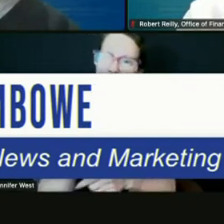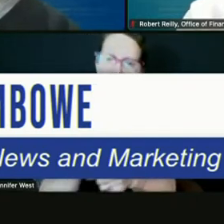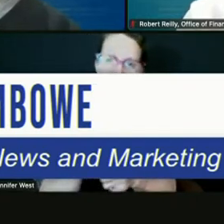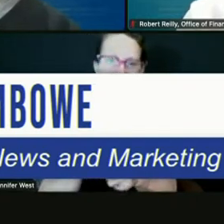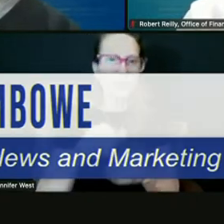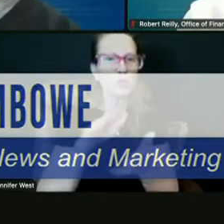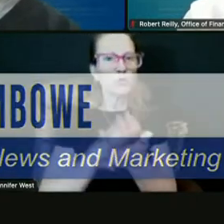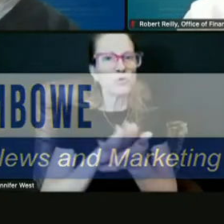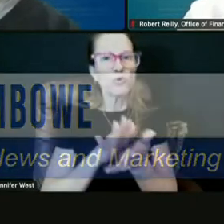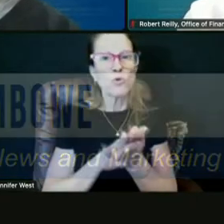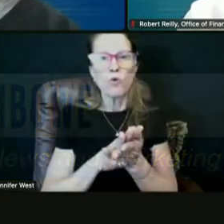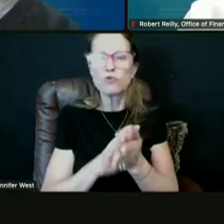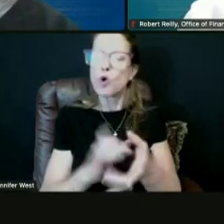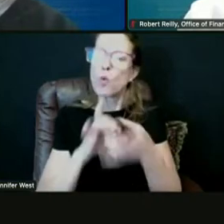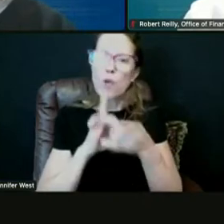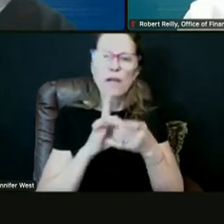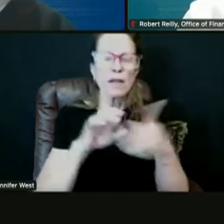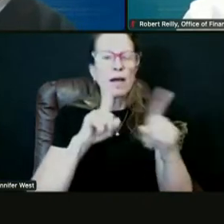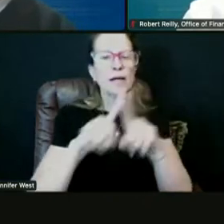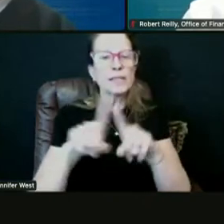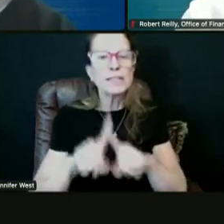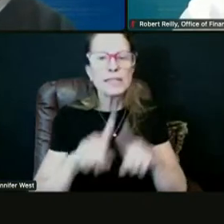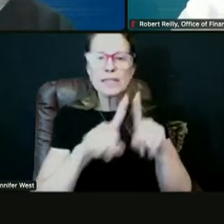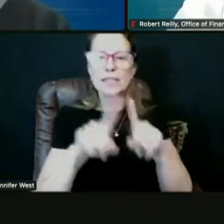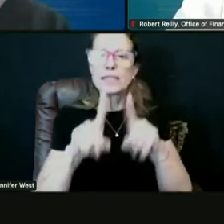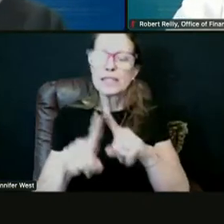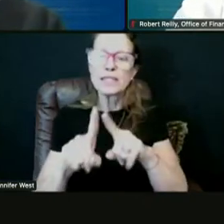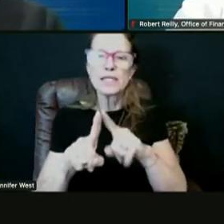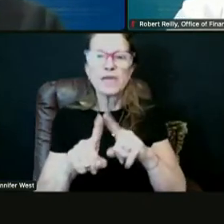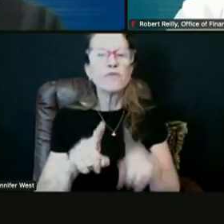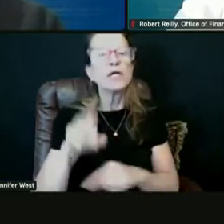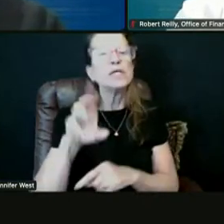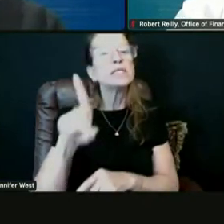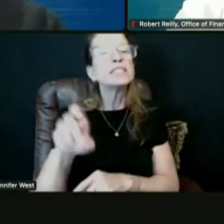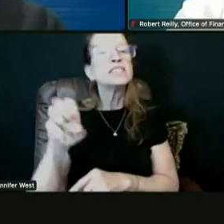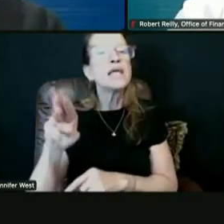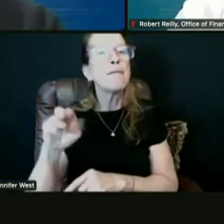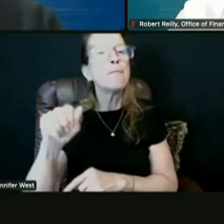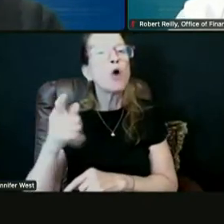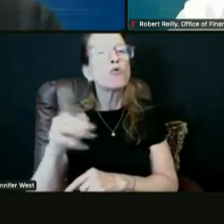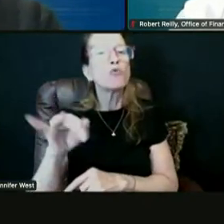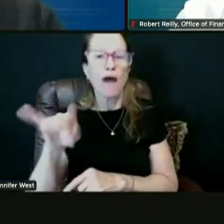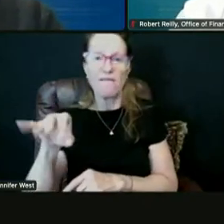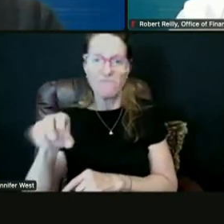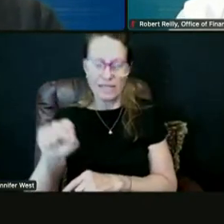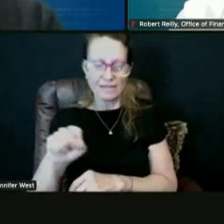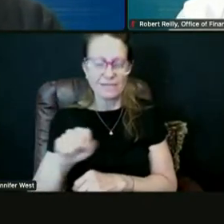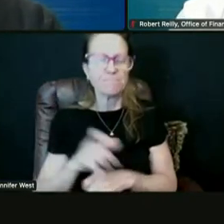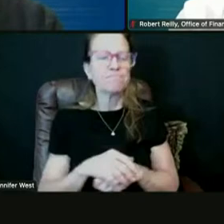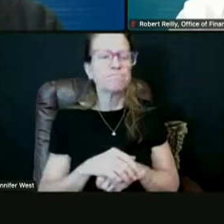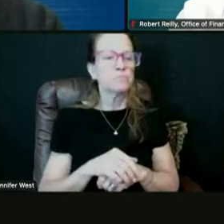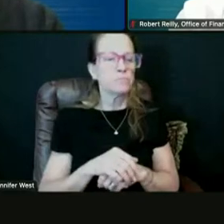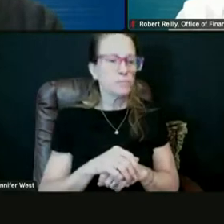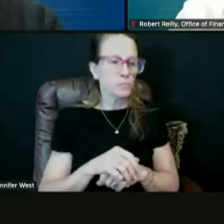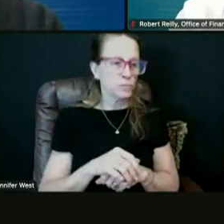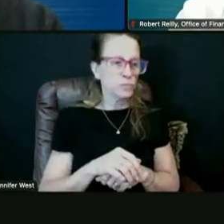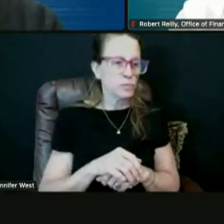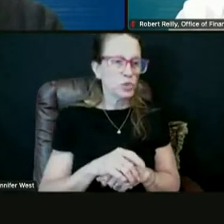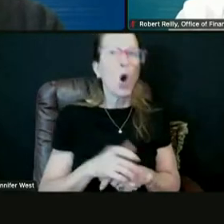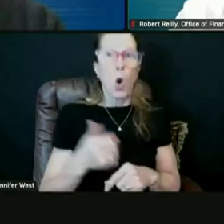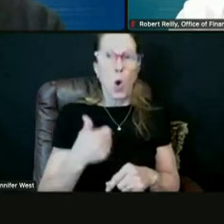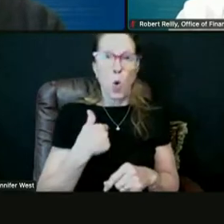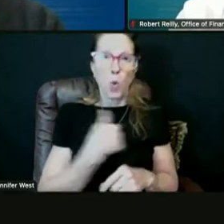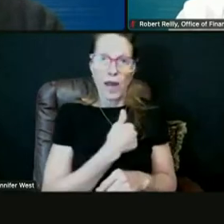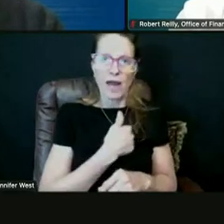demographics? That is a great question. And I'll say we've been talking about the impact on students